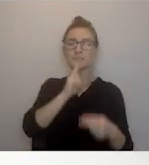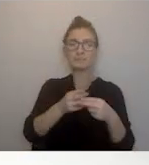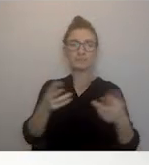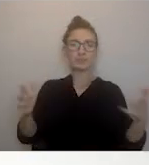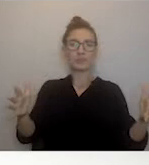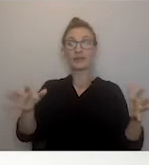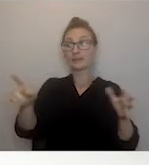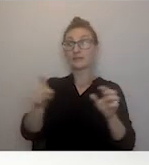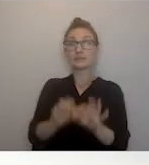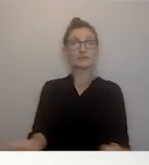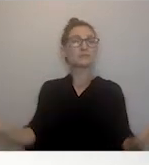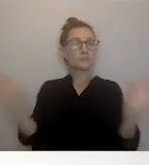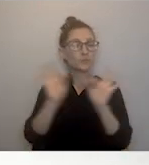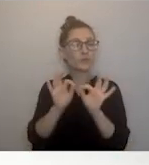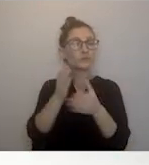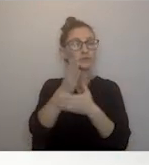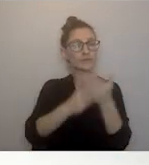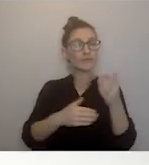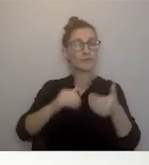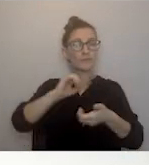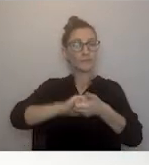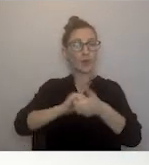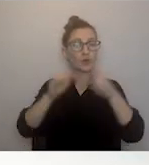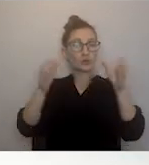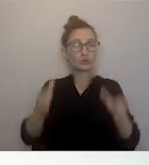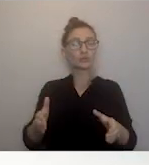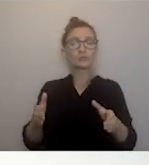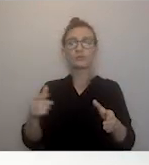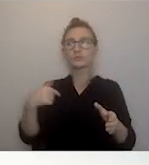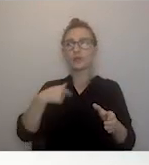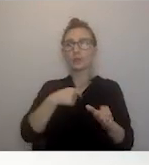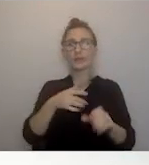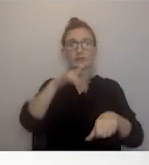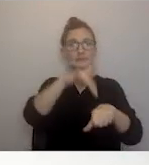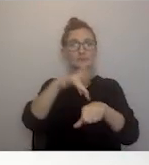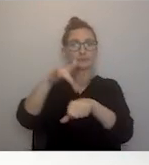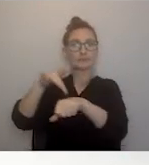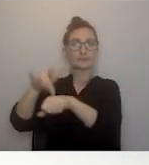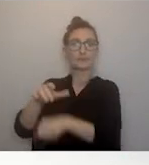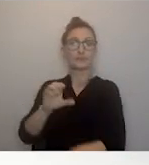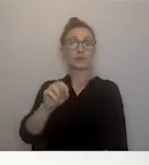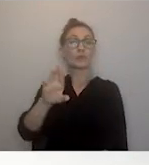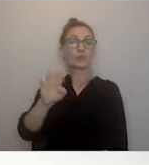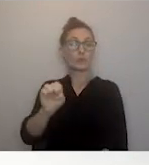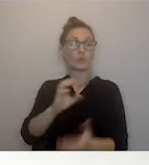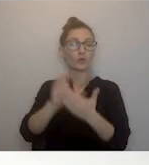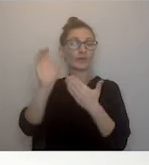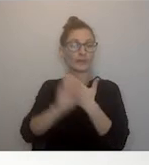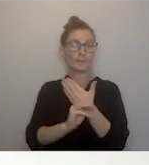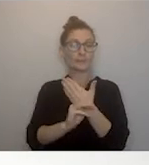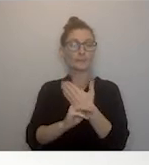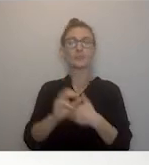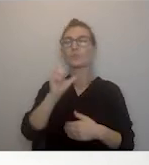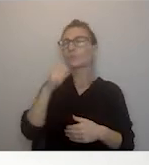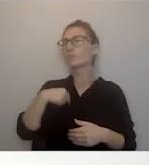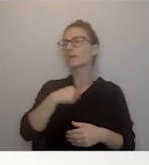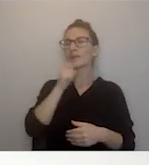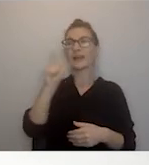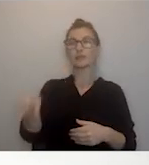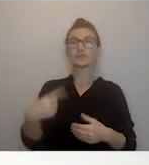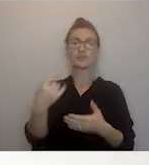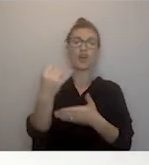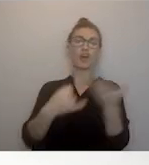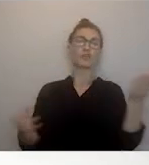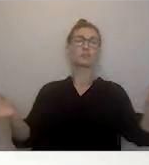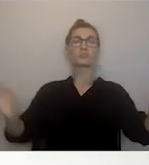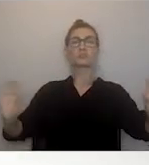was talking earlier about how it's important for some of our partners for us to be hitting core curriculum, and we are not just arts for art's sake. Any